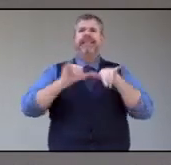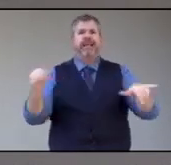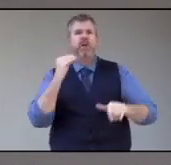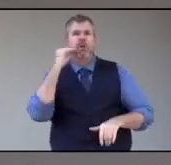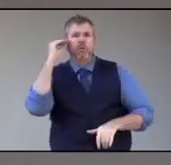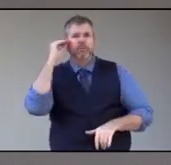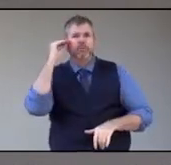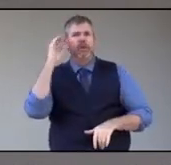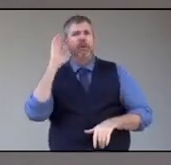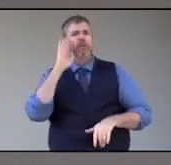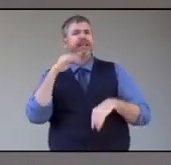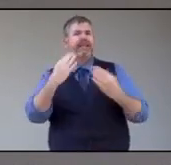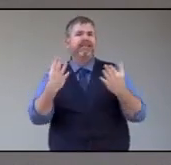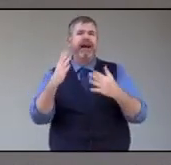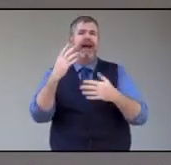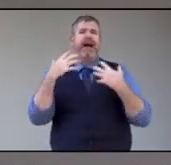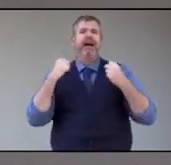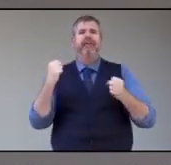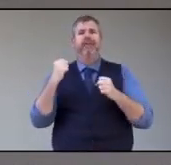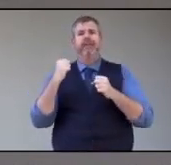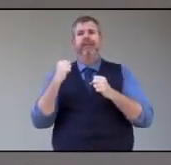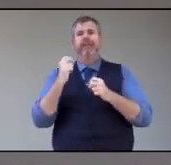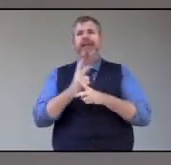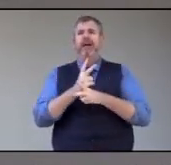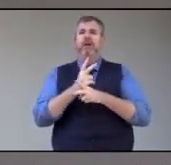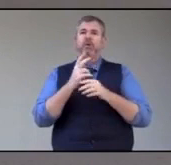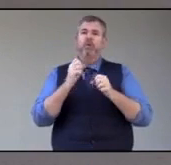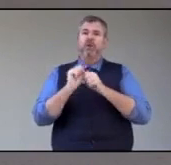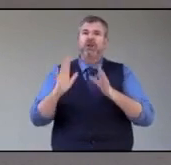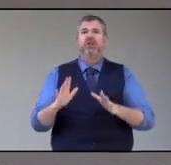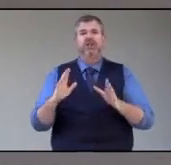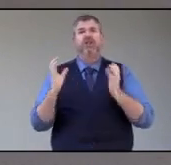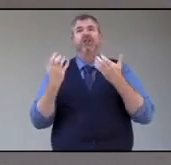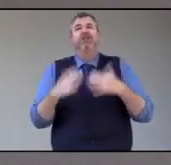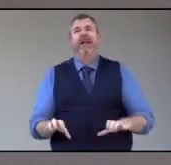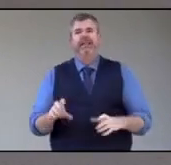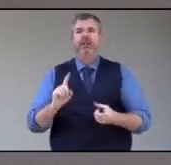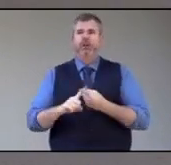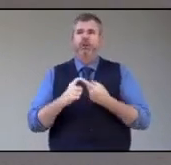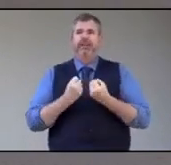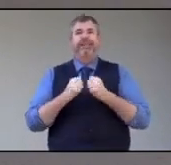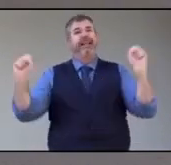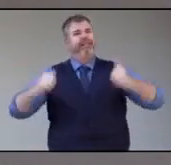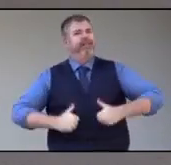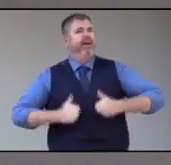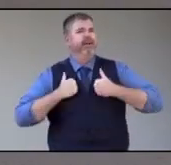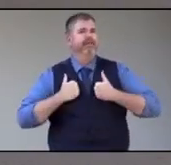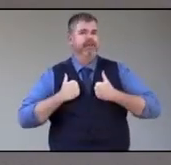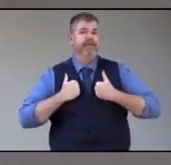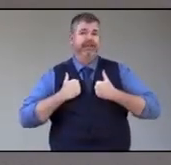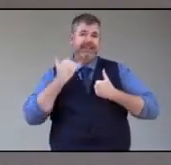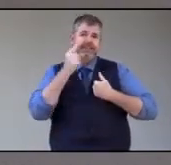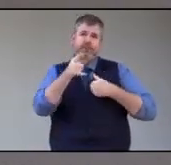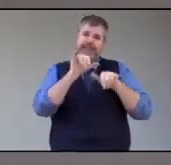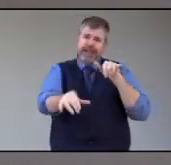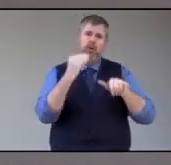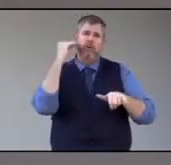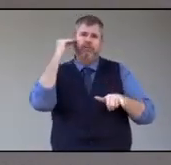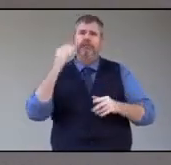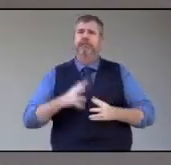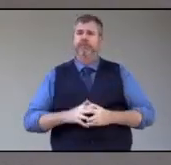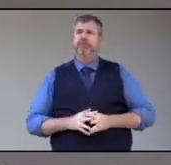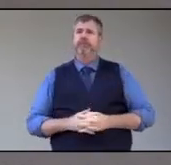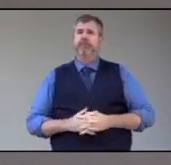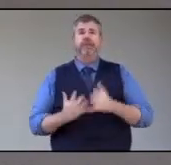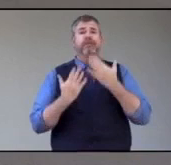you will save lives. Let's do our part. We are. Stand with us. Thank you again, and hoping for a